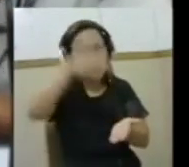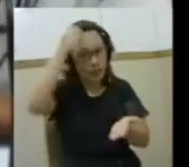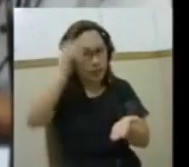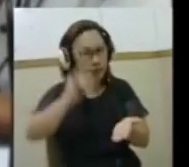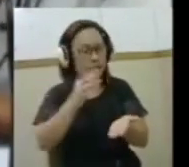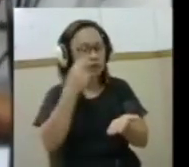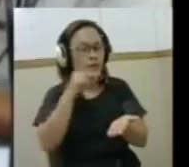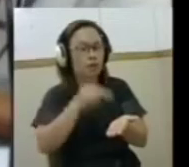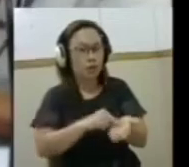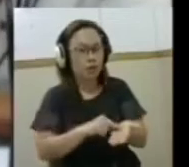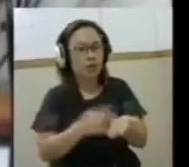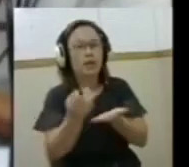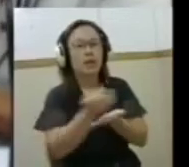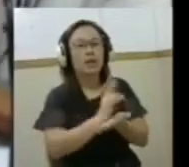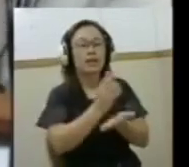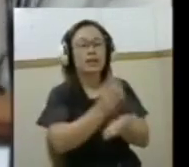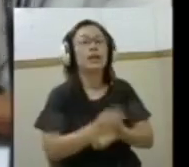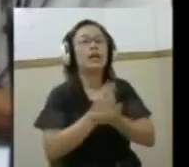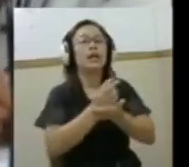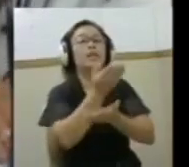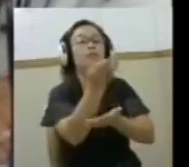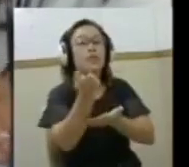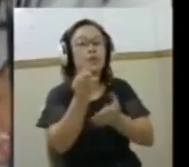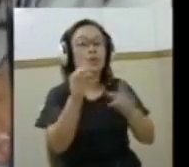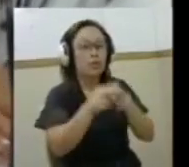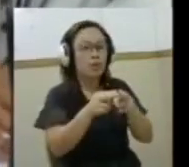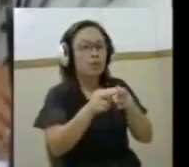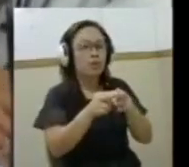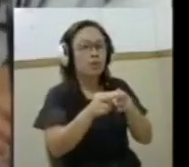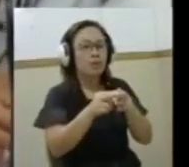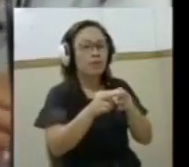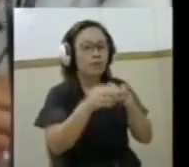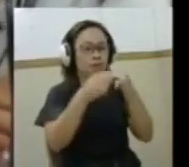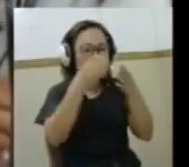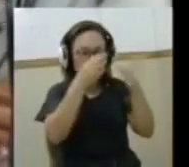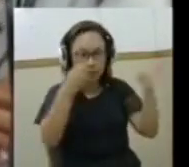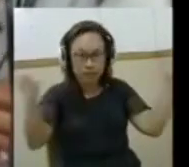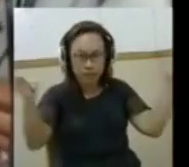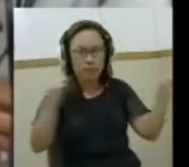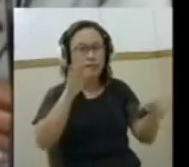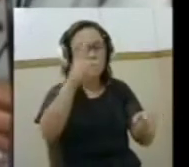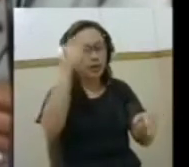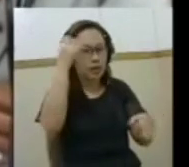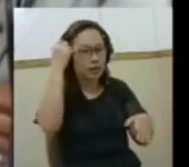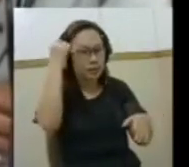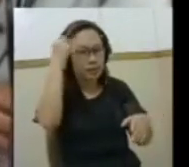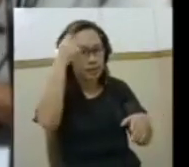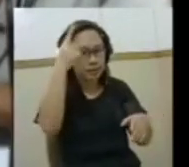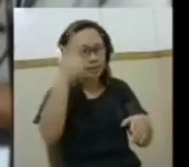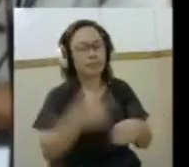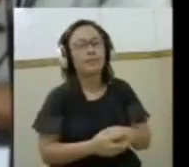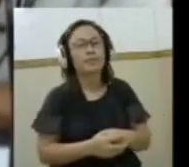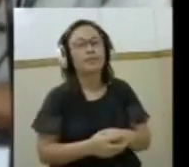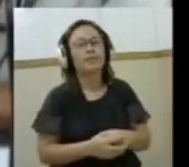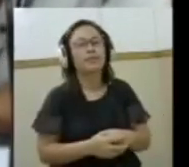take note. Research helps you narrow your scope. When you're circling a topic for the first